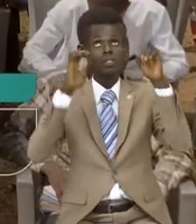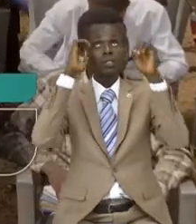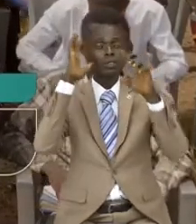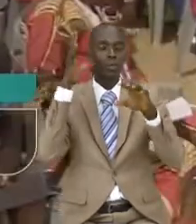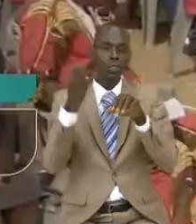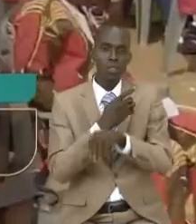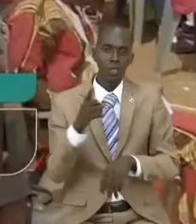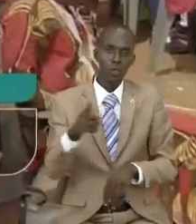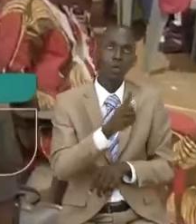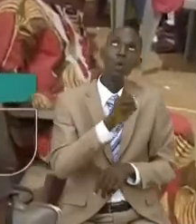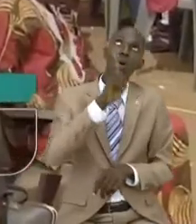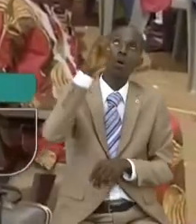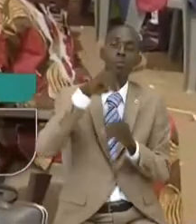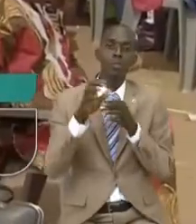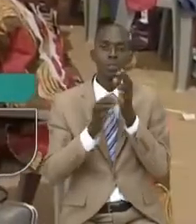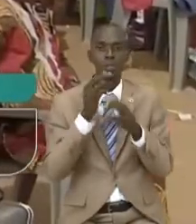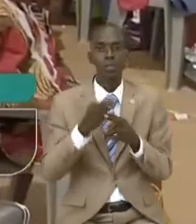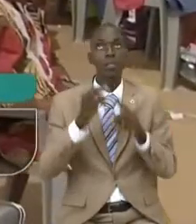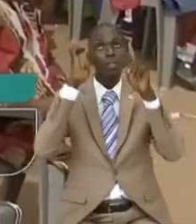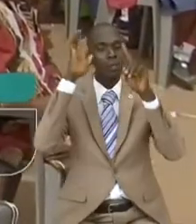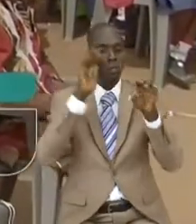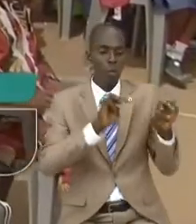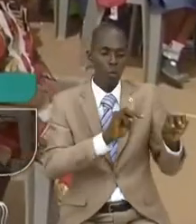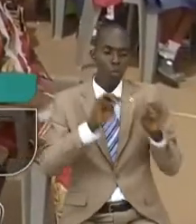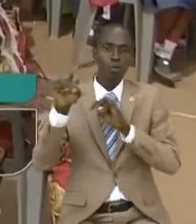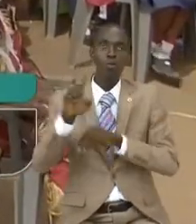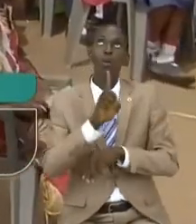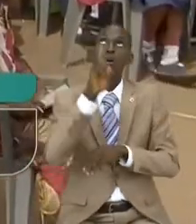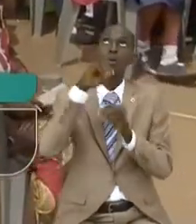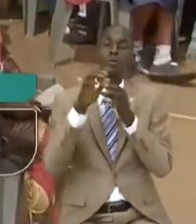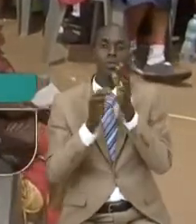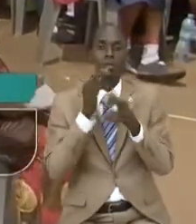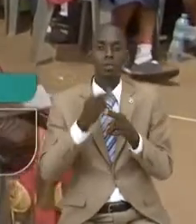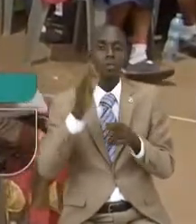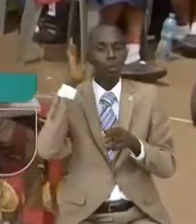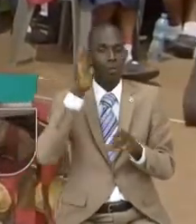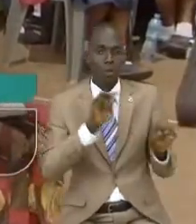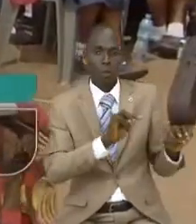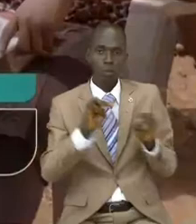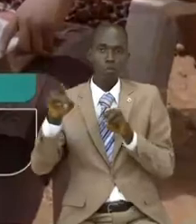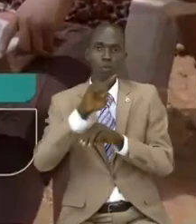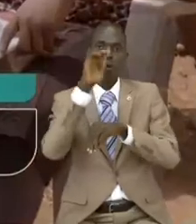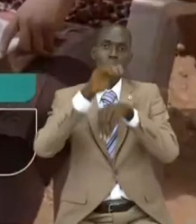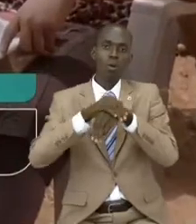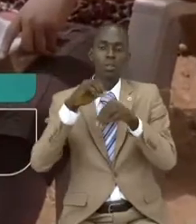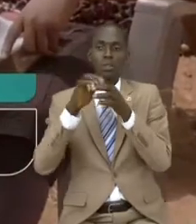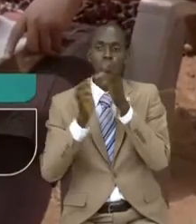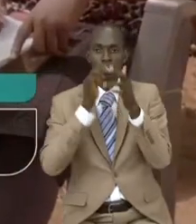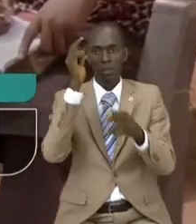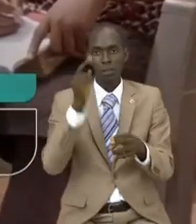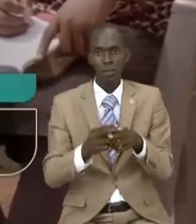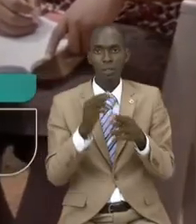up. He will move you up. He will move you on in Jesus'